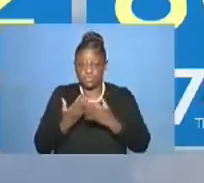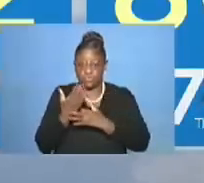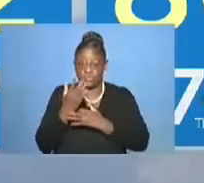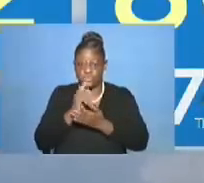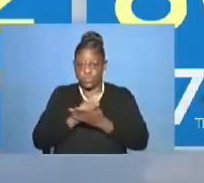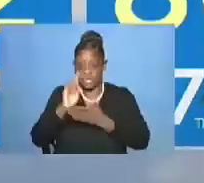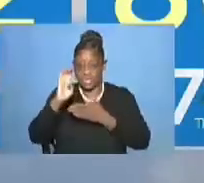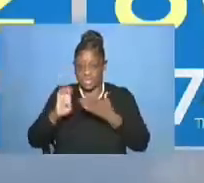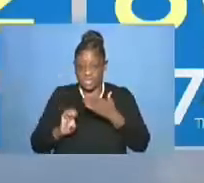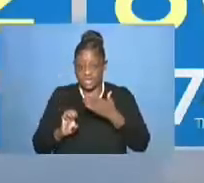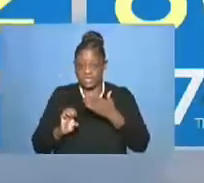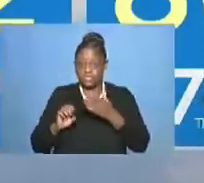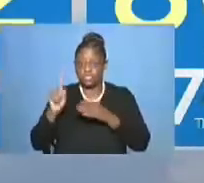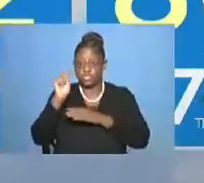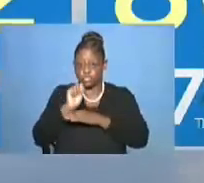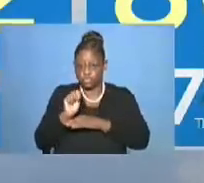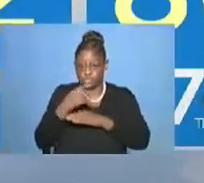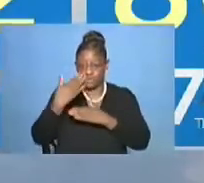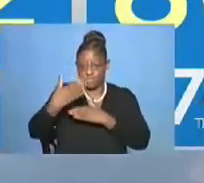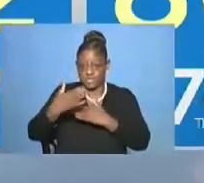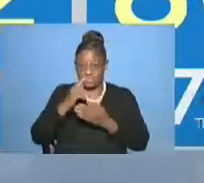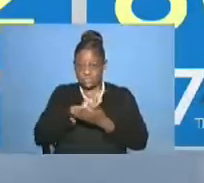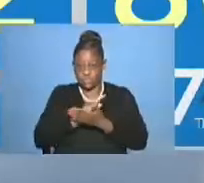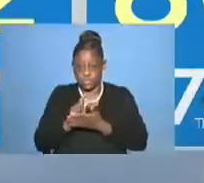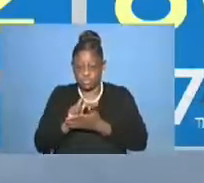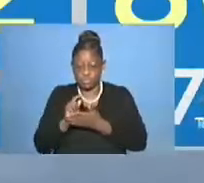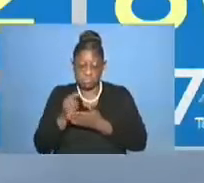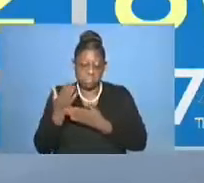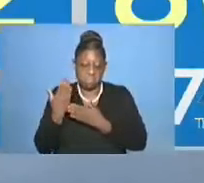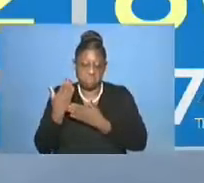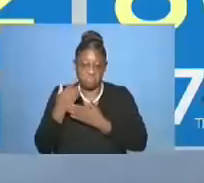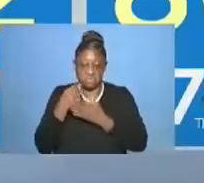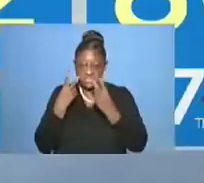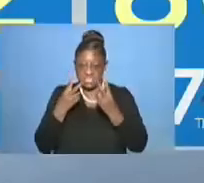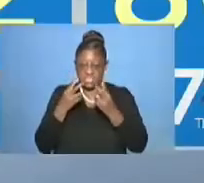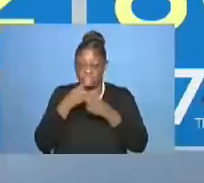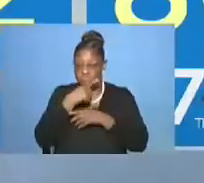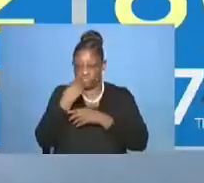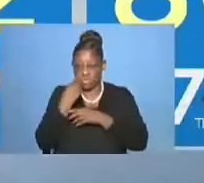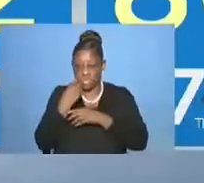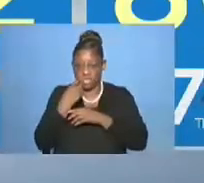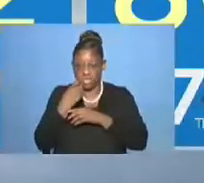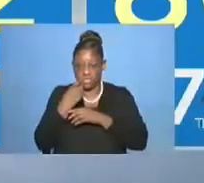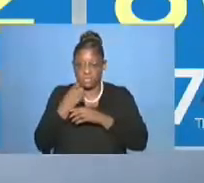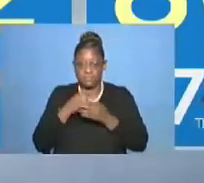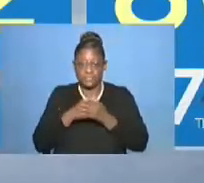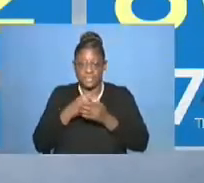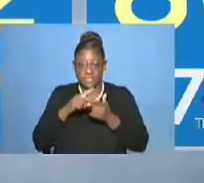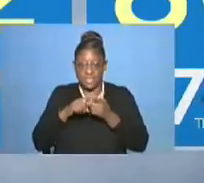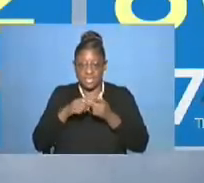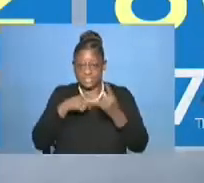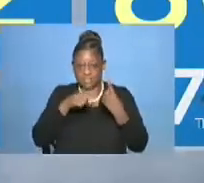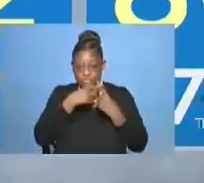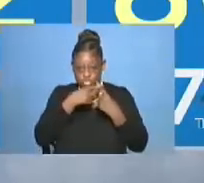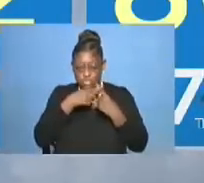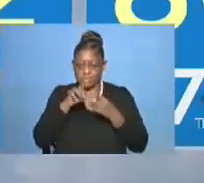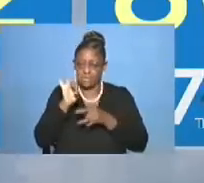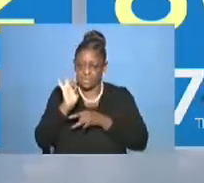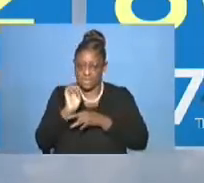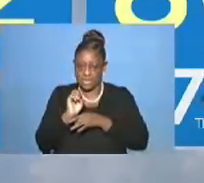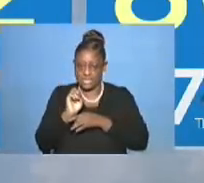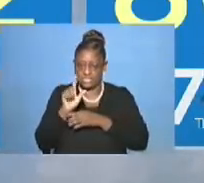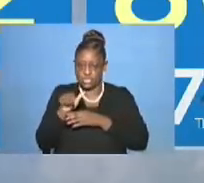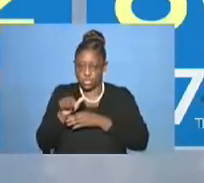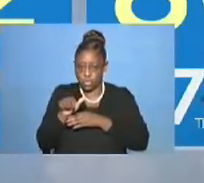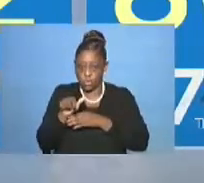weekend, taking us right into Tuesday of next week before we see some relief sometime around Wednesday. Temperature-wise, though, going to keep you in the